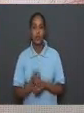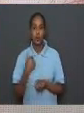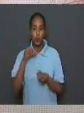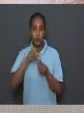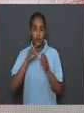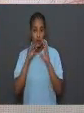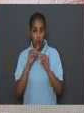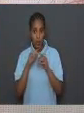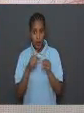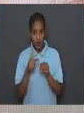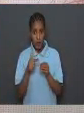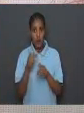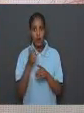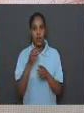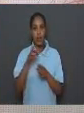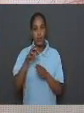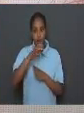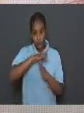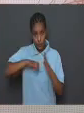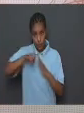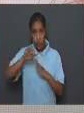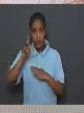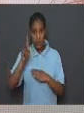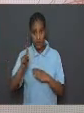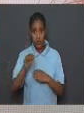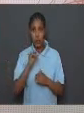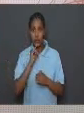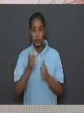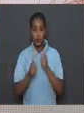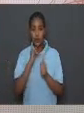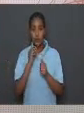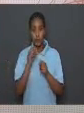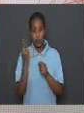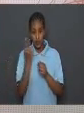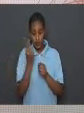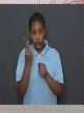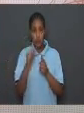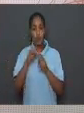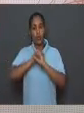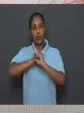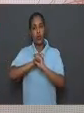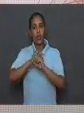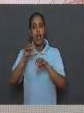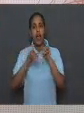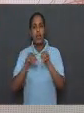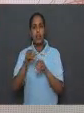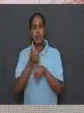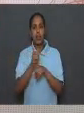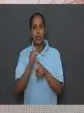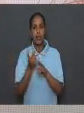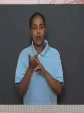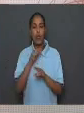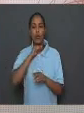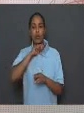also talked about electroplating, which is mainly used to protect active metals from